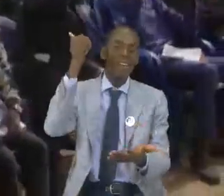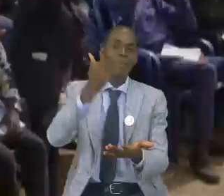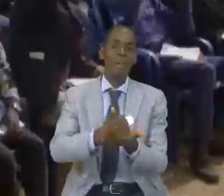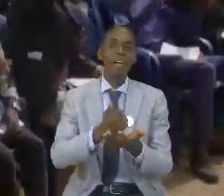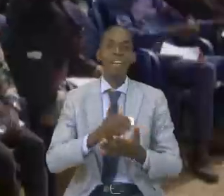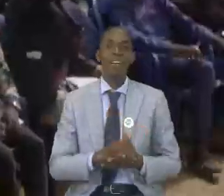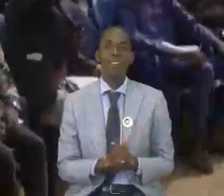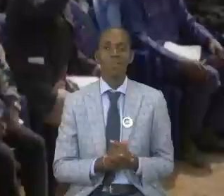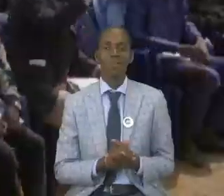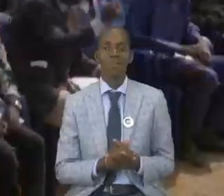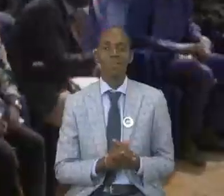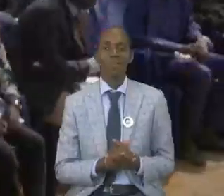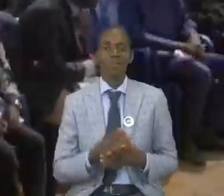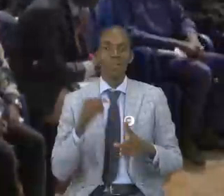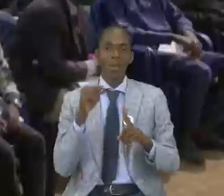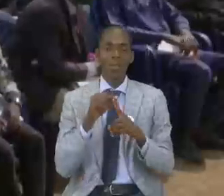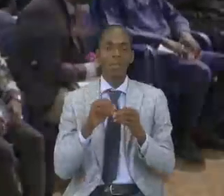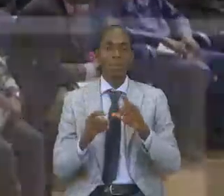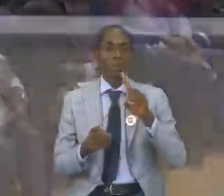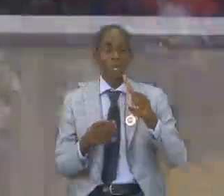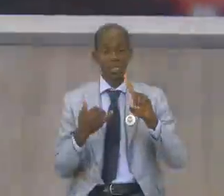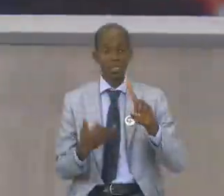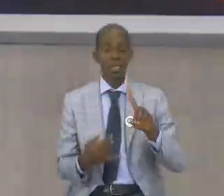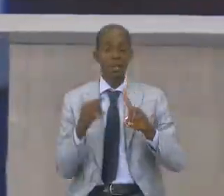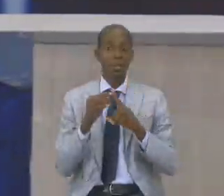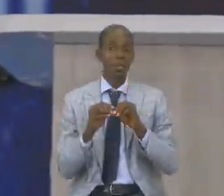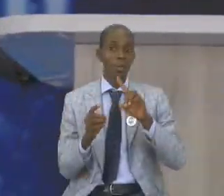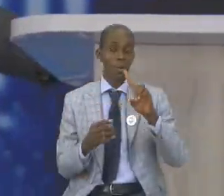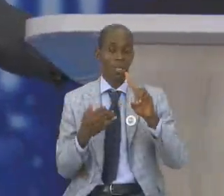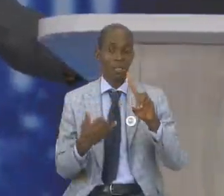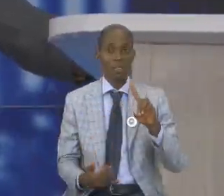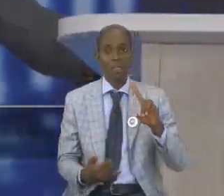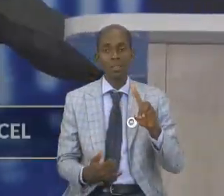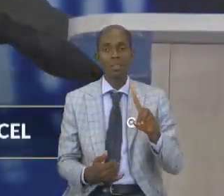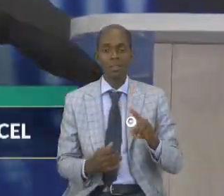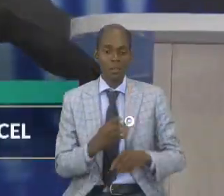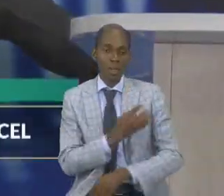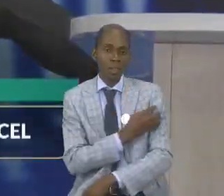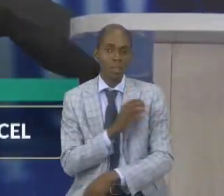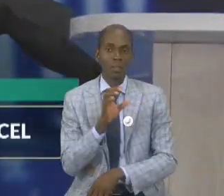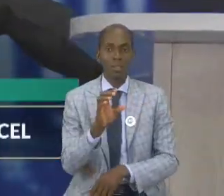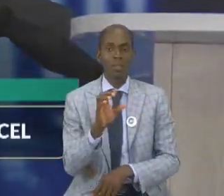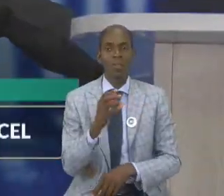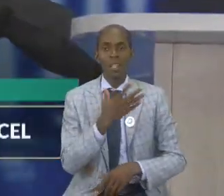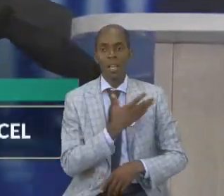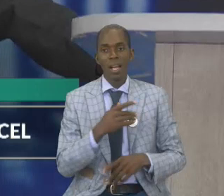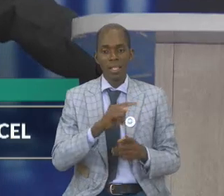We're looking at number one now. Number one, I'm looking at recharged and transformed